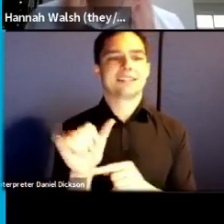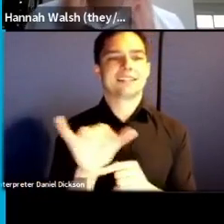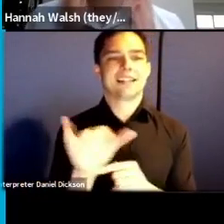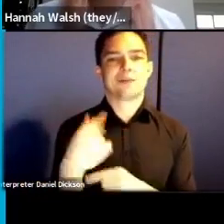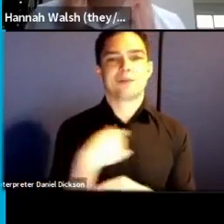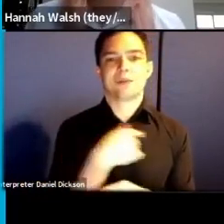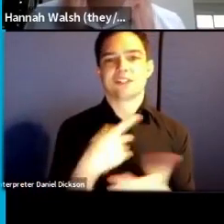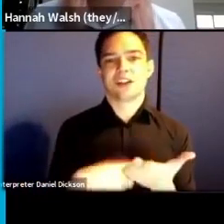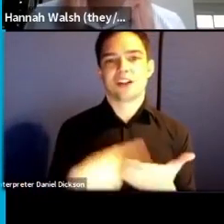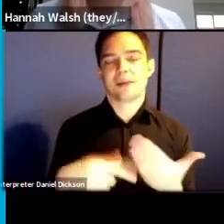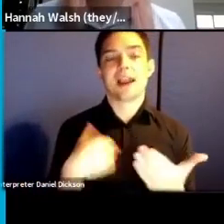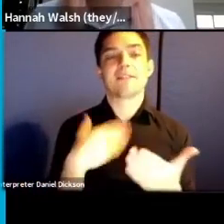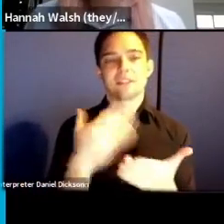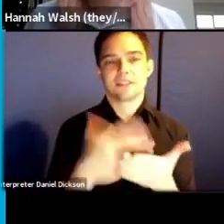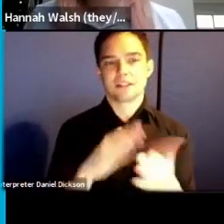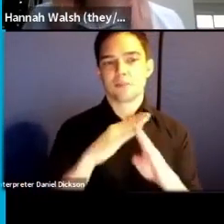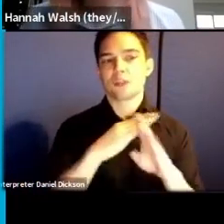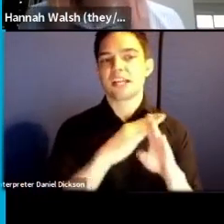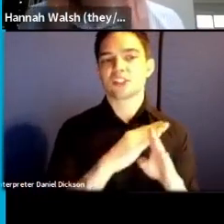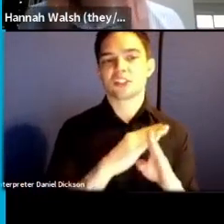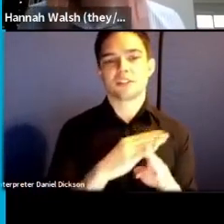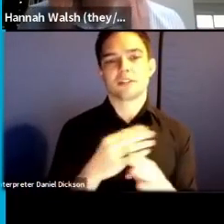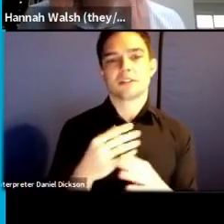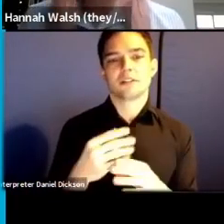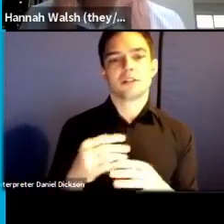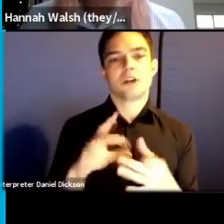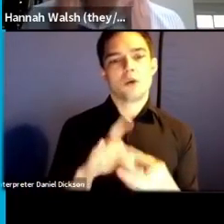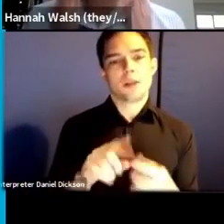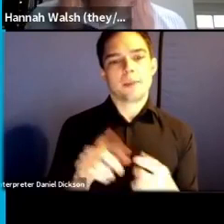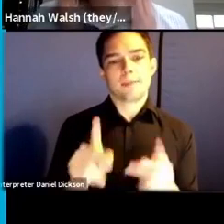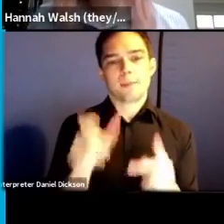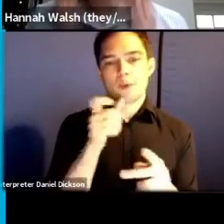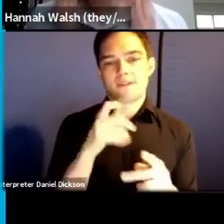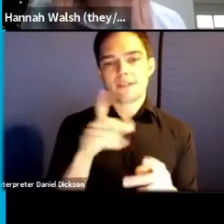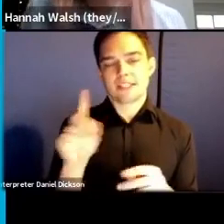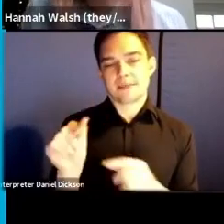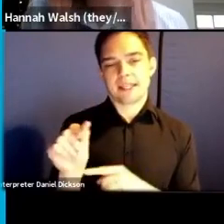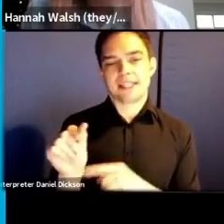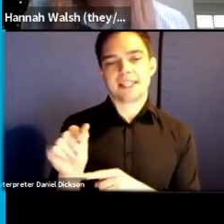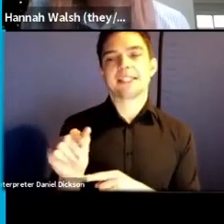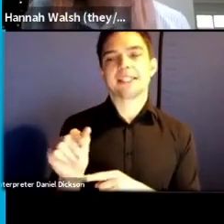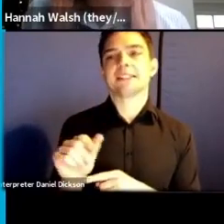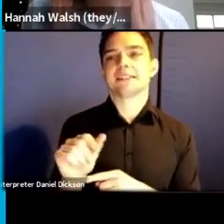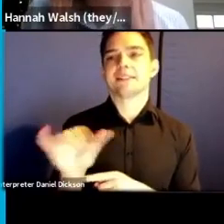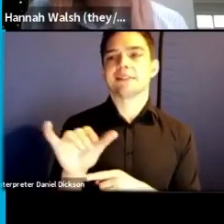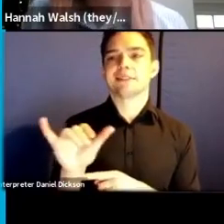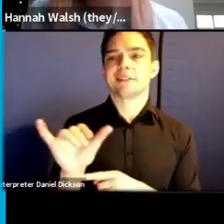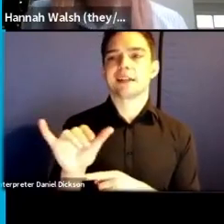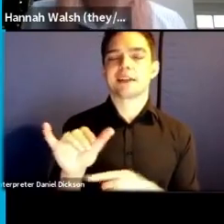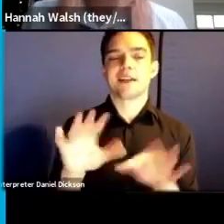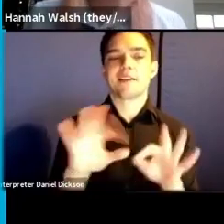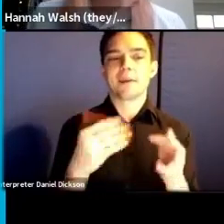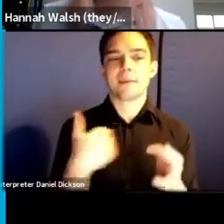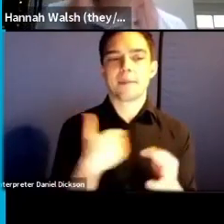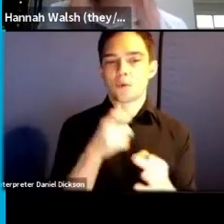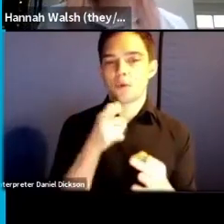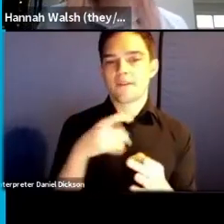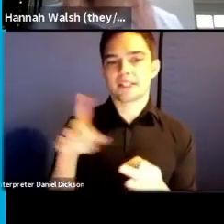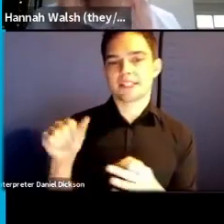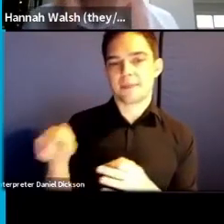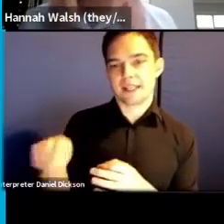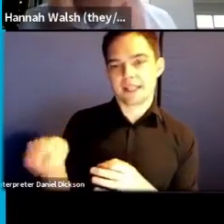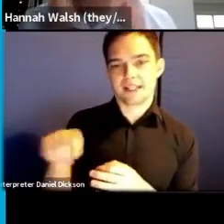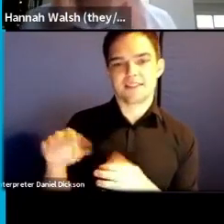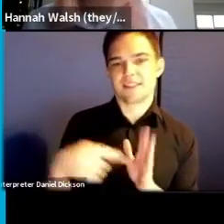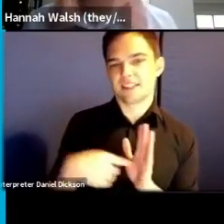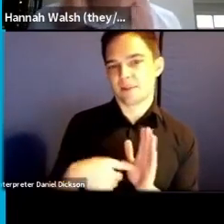about, has some protection for being associated with people with disabilities. So again, such as having family members who have disabilities. So